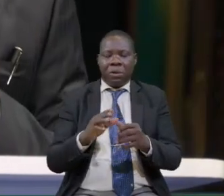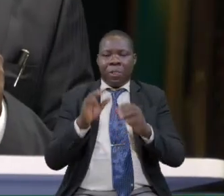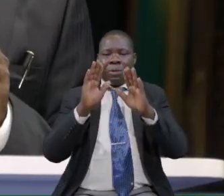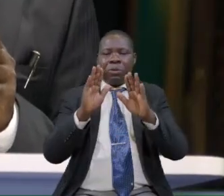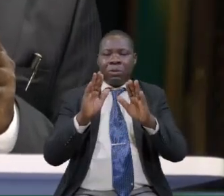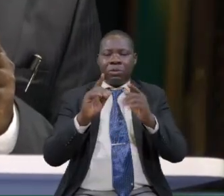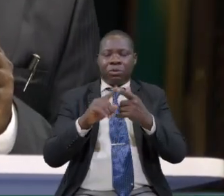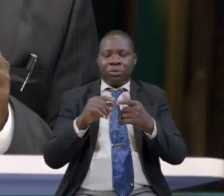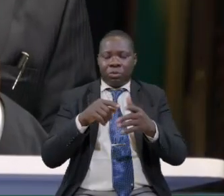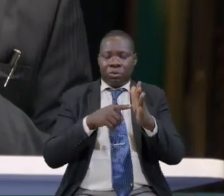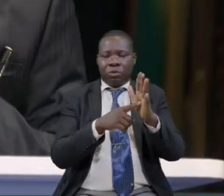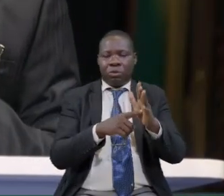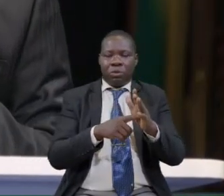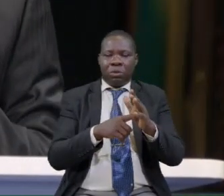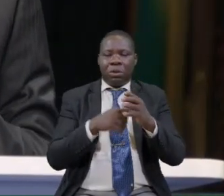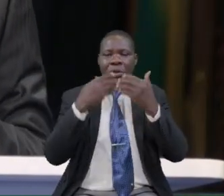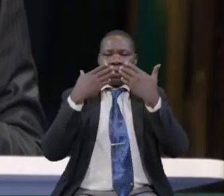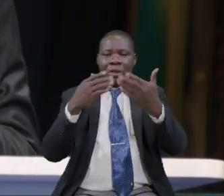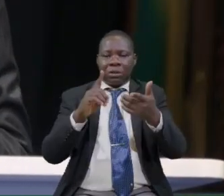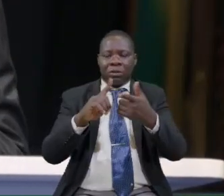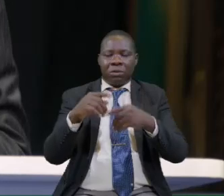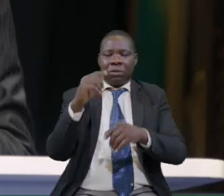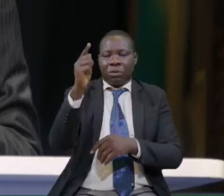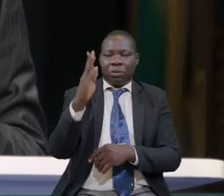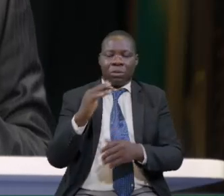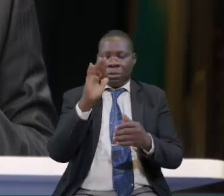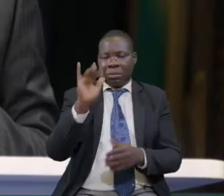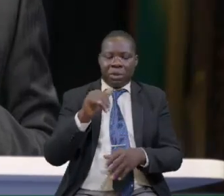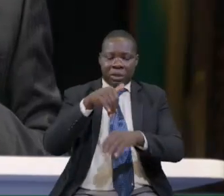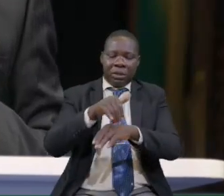God by sending your testimonies